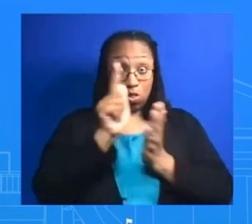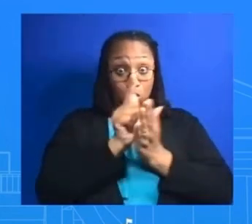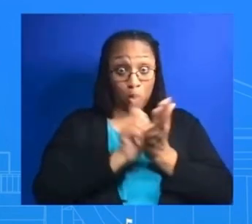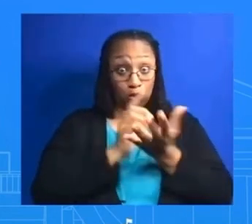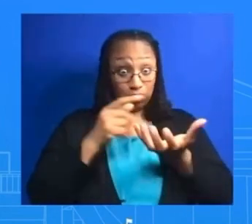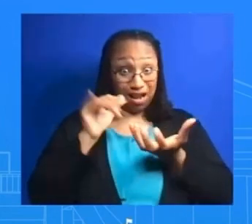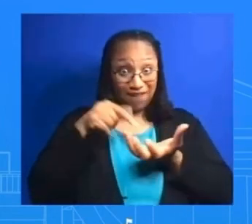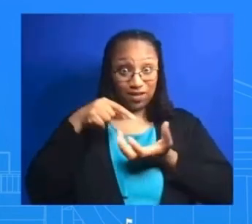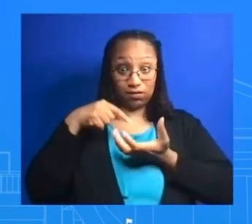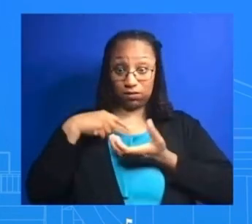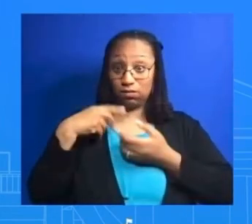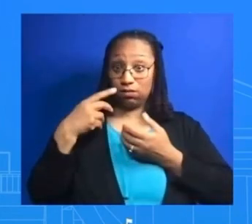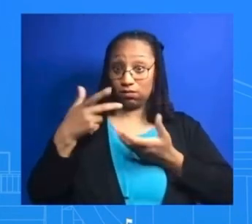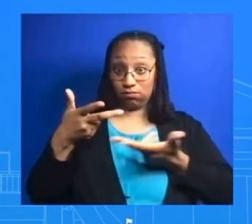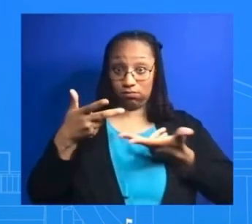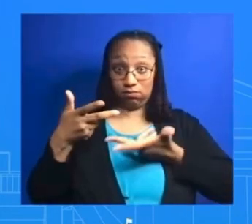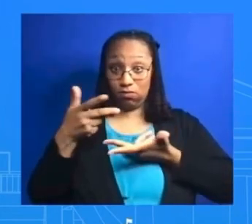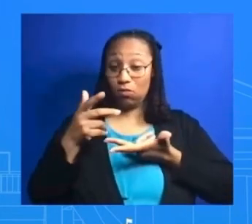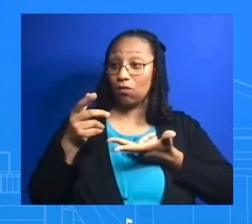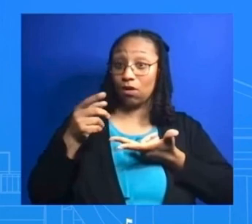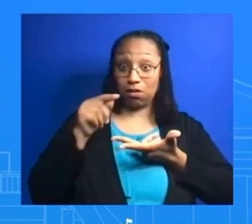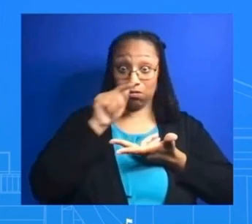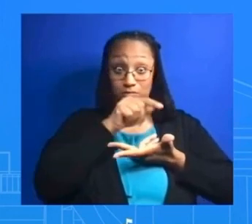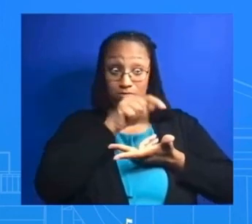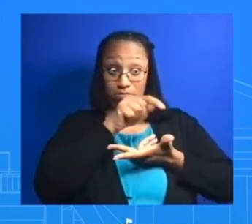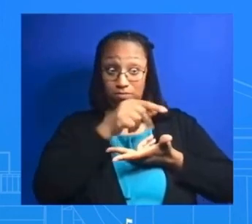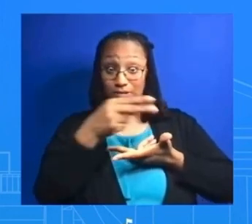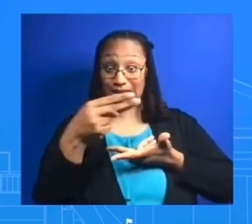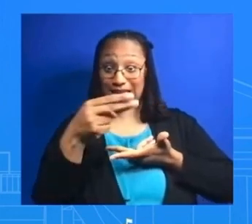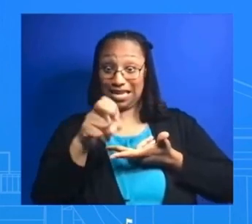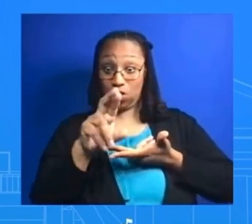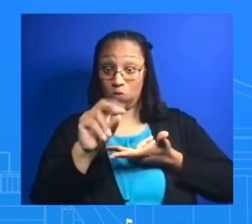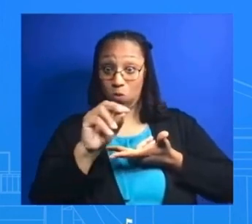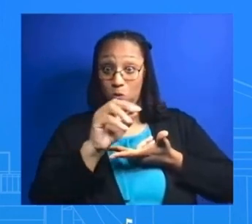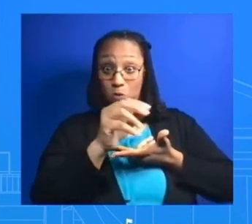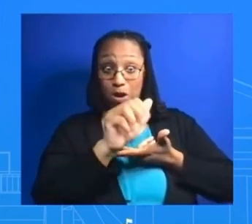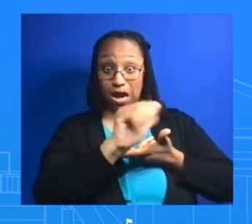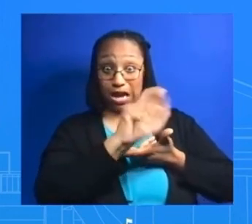things, frankly a view that we believe is out of step with where the law is.